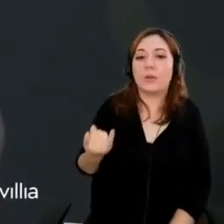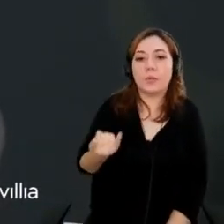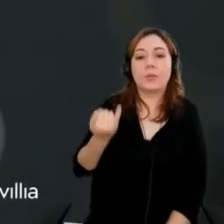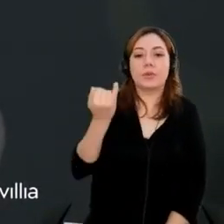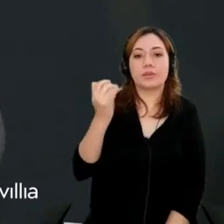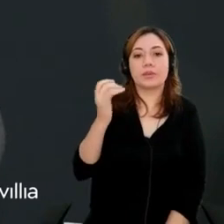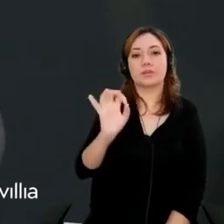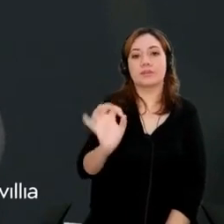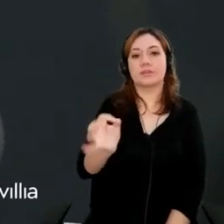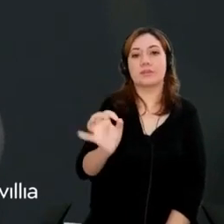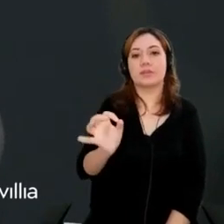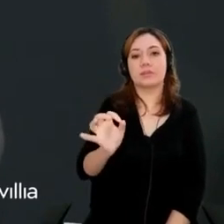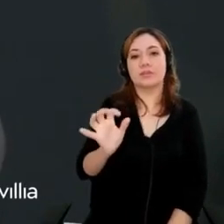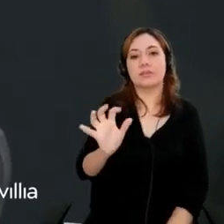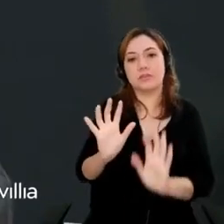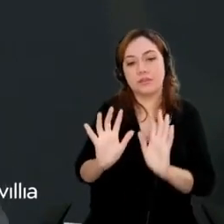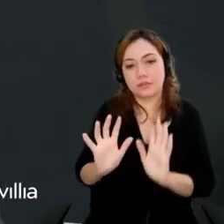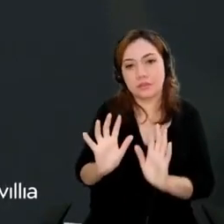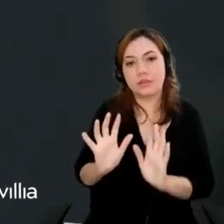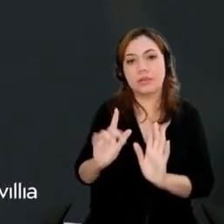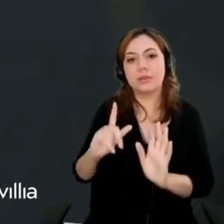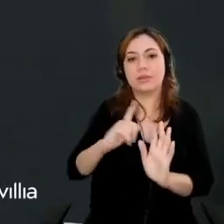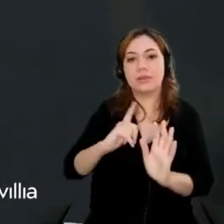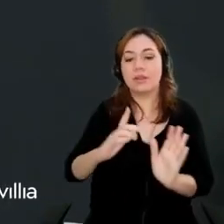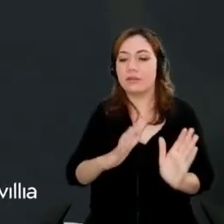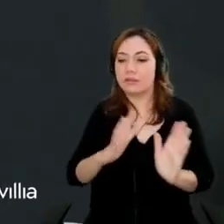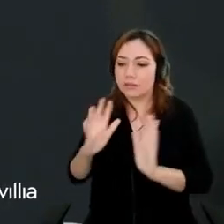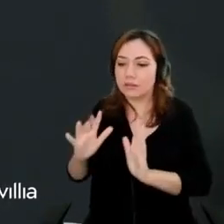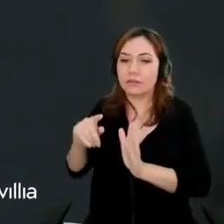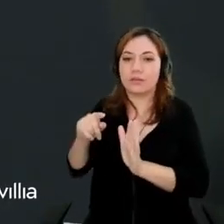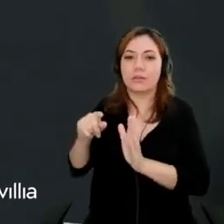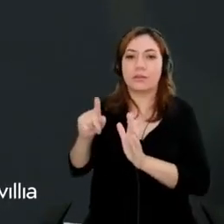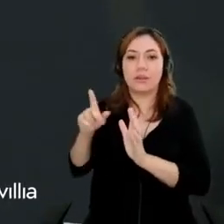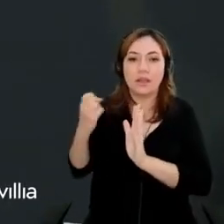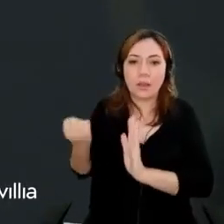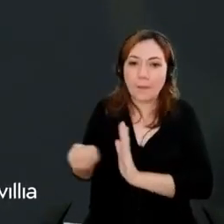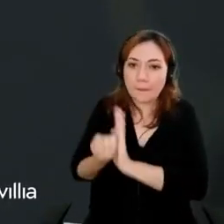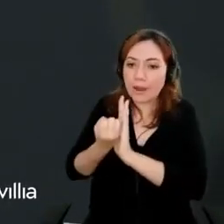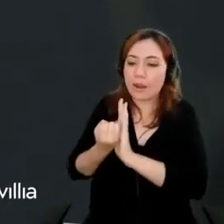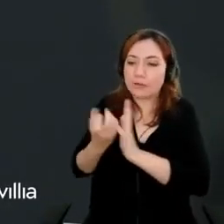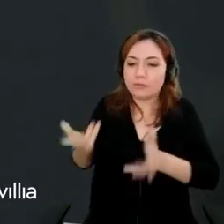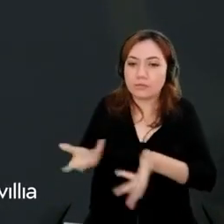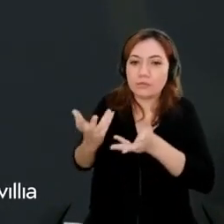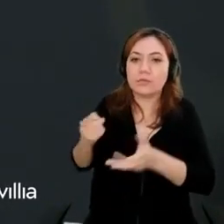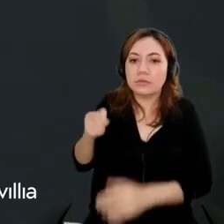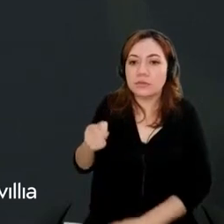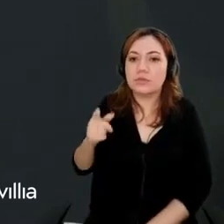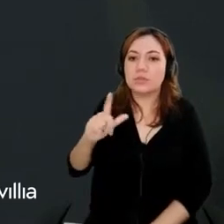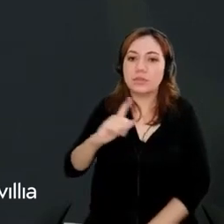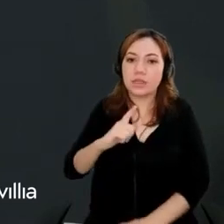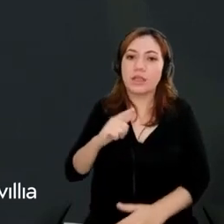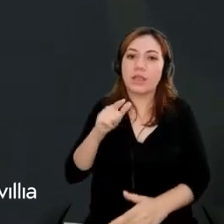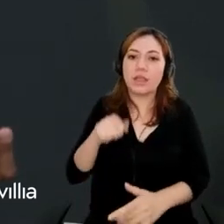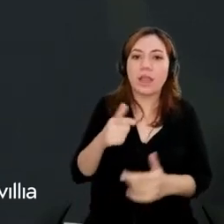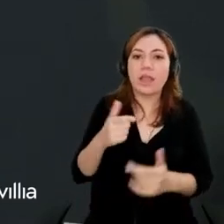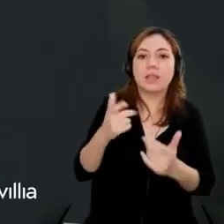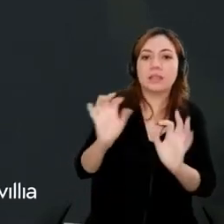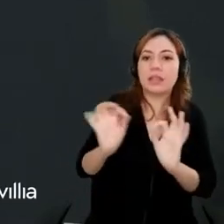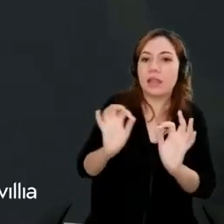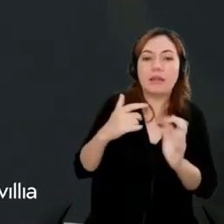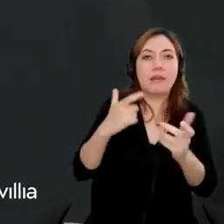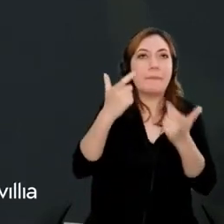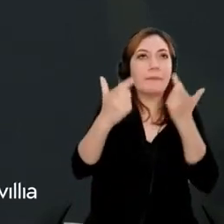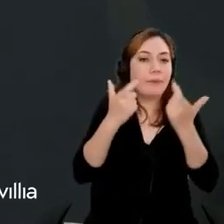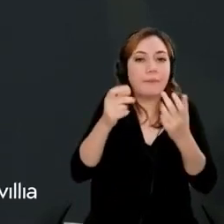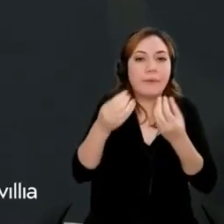It goes alongside branding. No one really cares how things work. Consumers don't really care. They don't see it. All they see is the